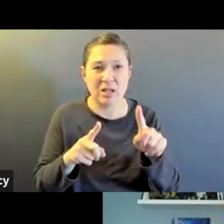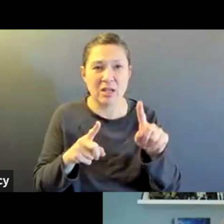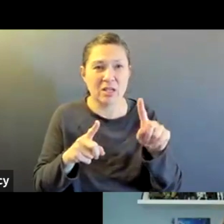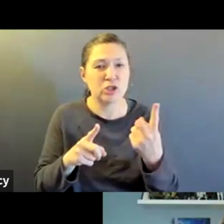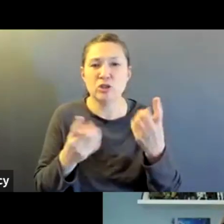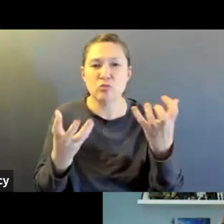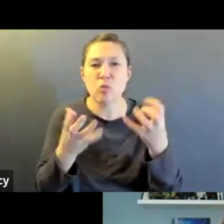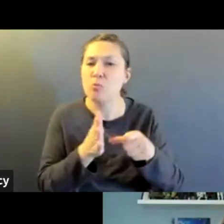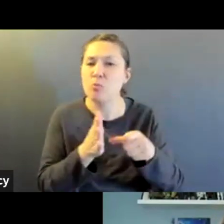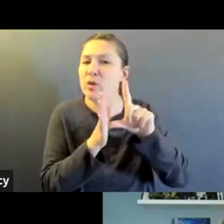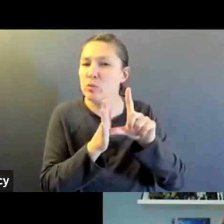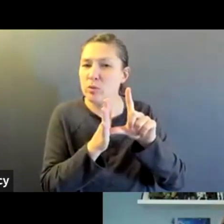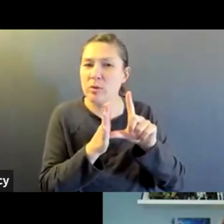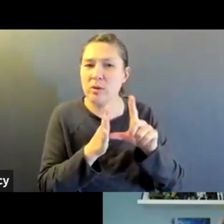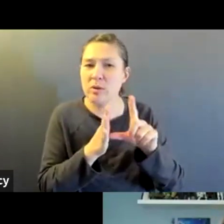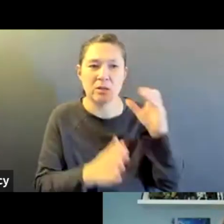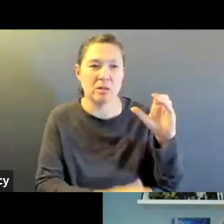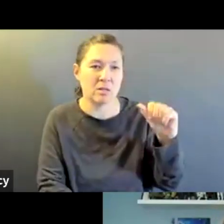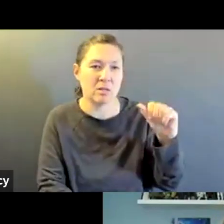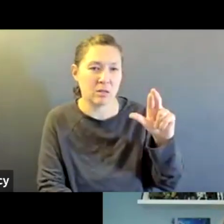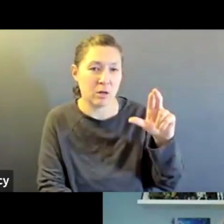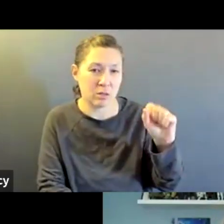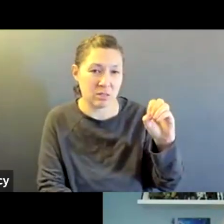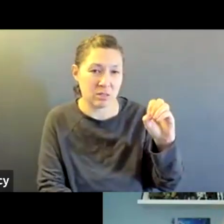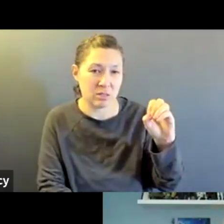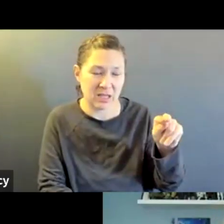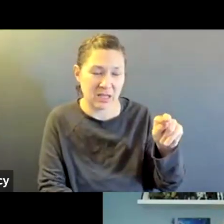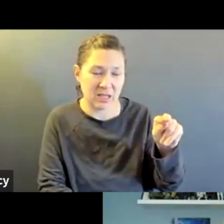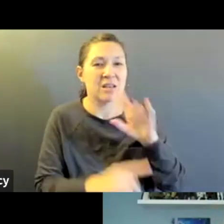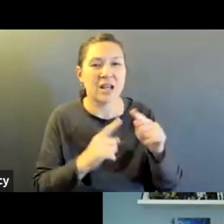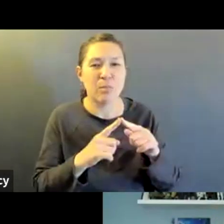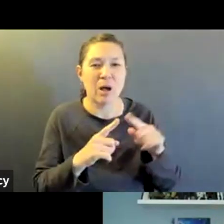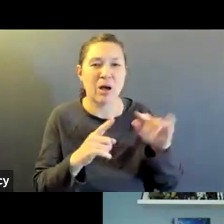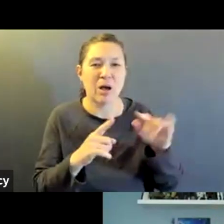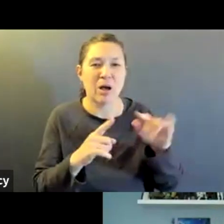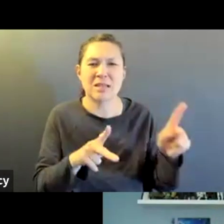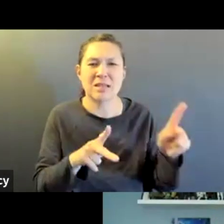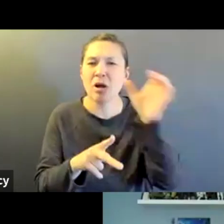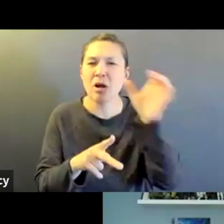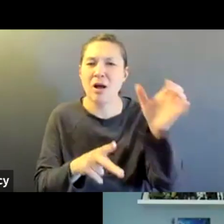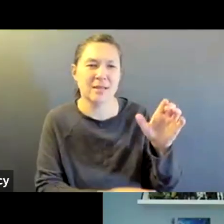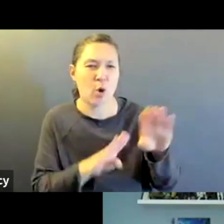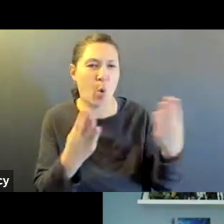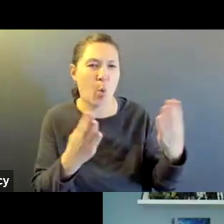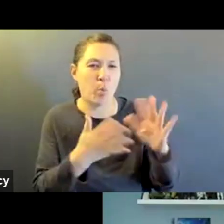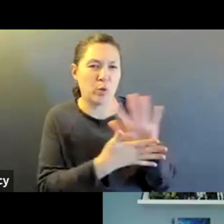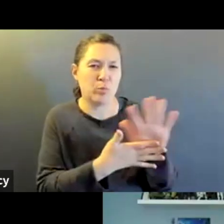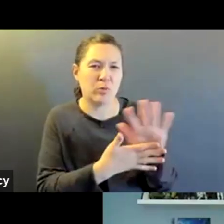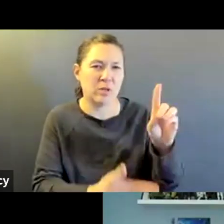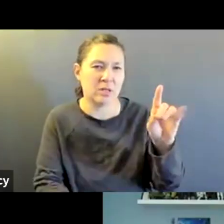back to people. So I know, Carson, you spoke of the diehard metaphor, and there's kind of this intentional chaos or maybe